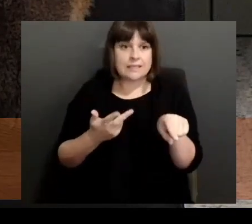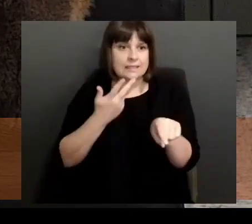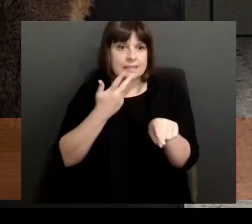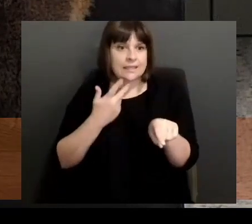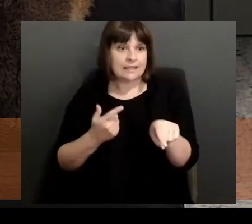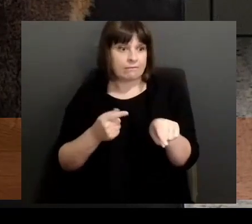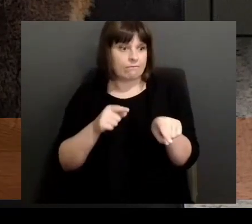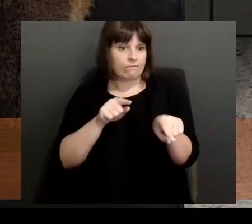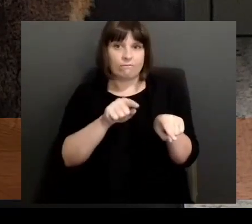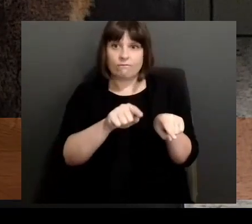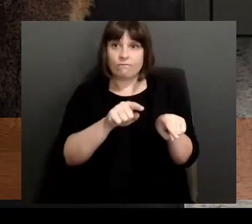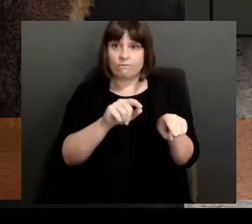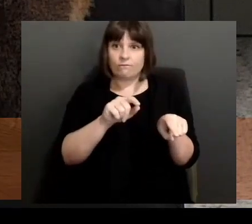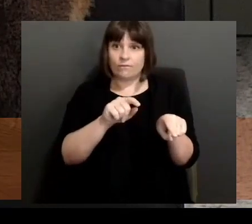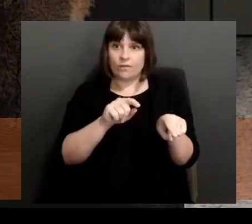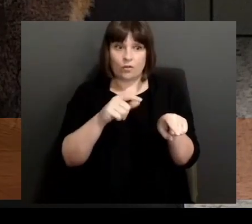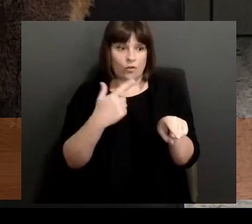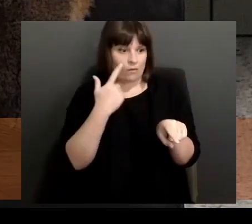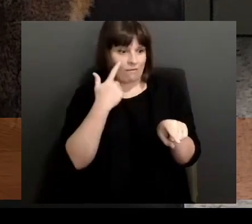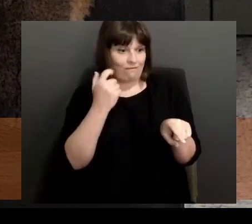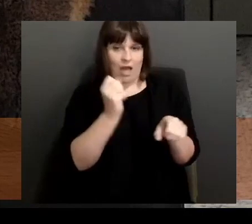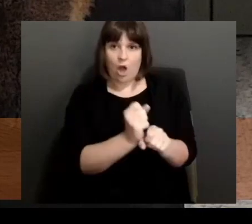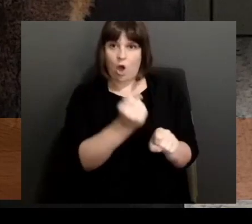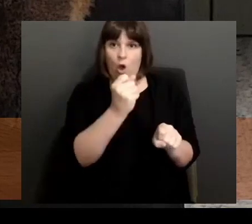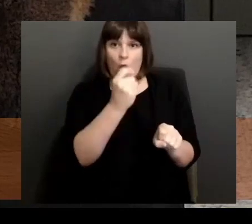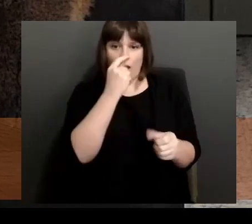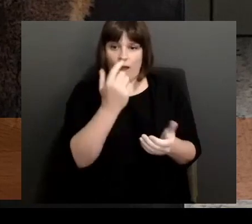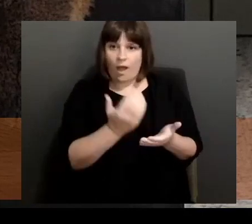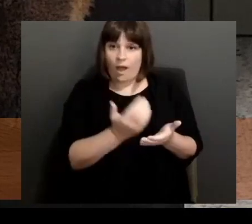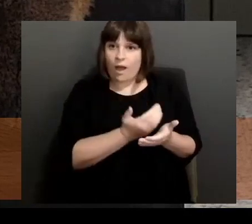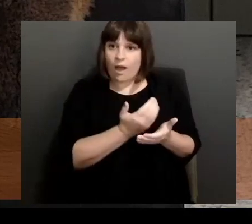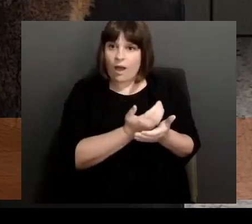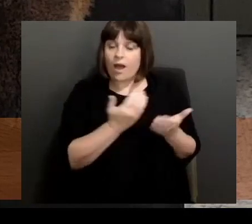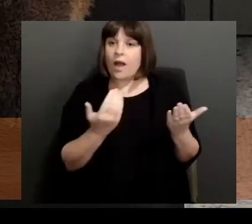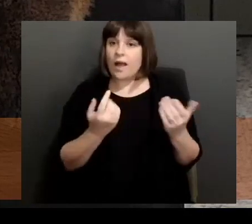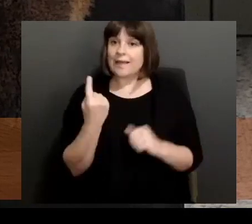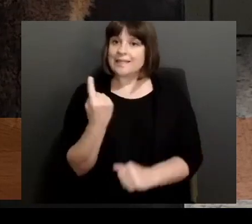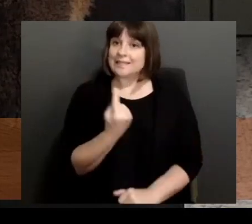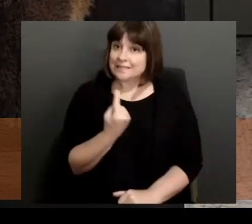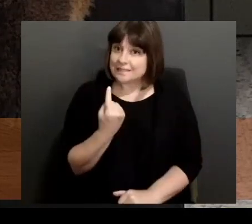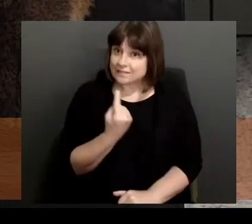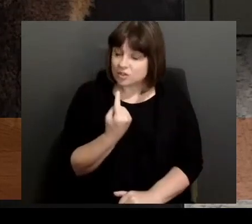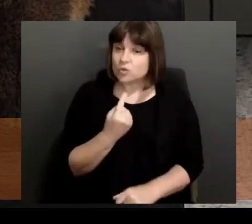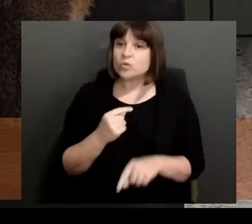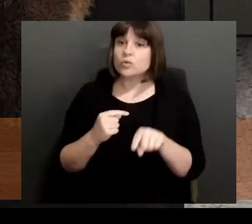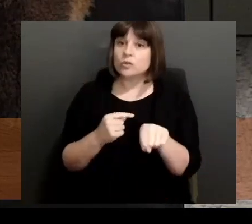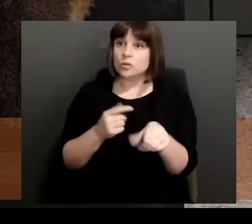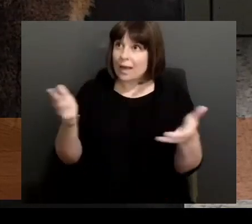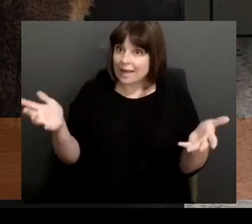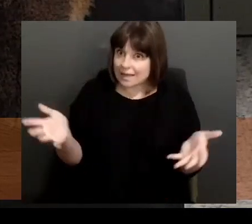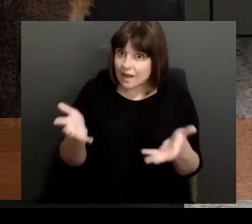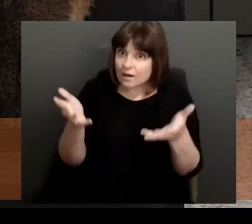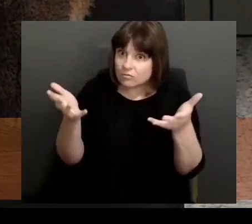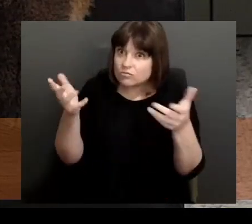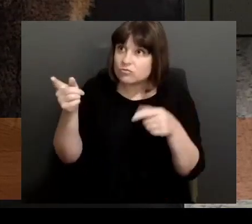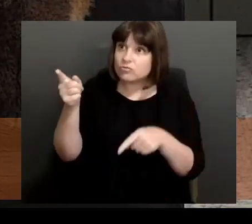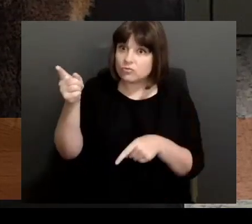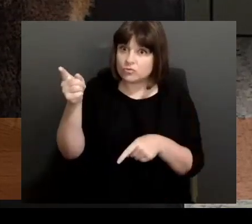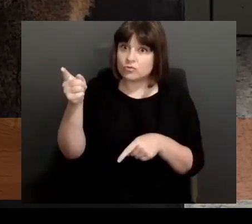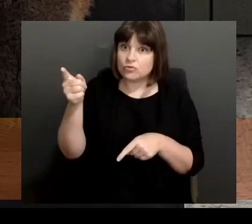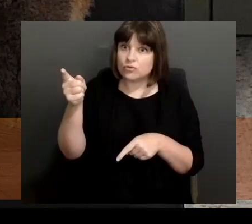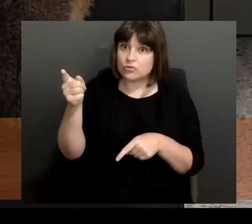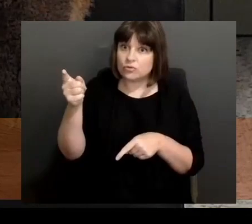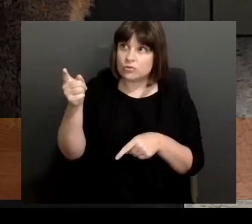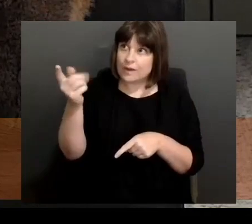offered by the state and individuals were encouraged to explore